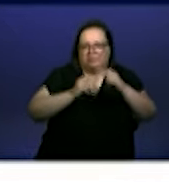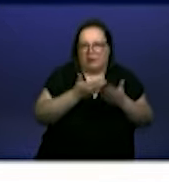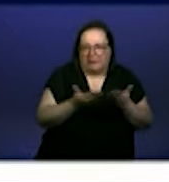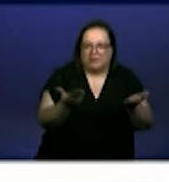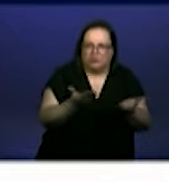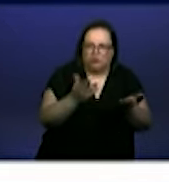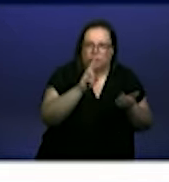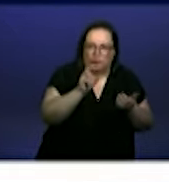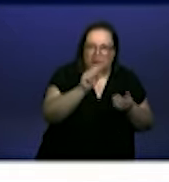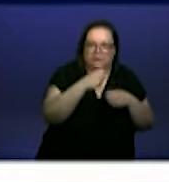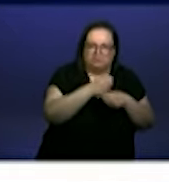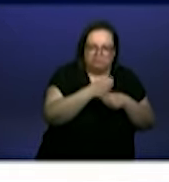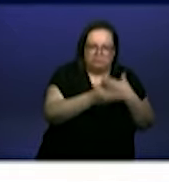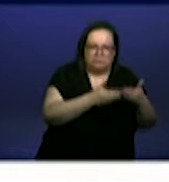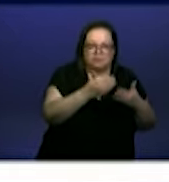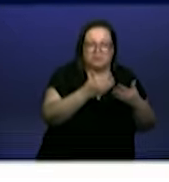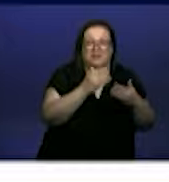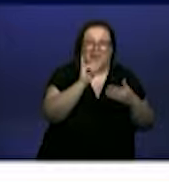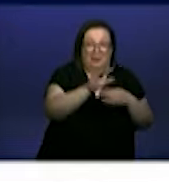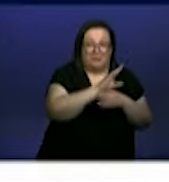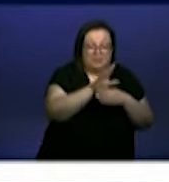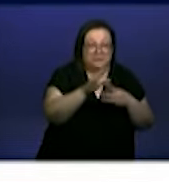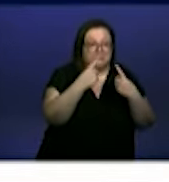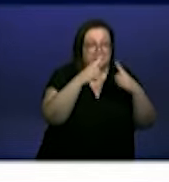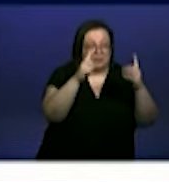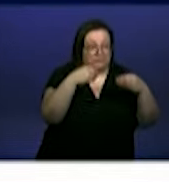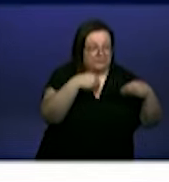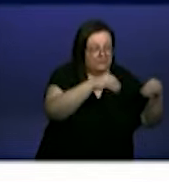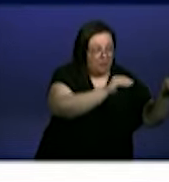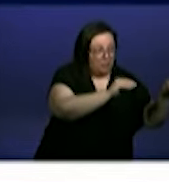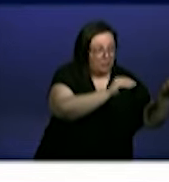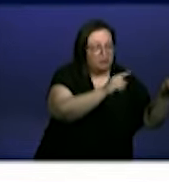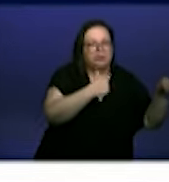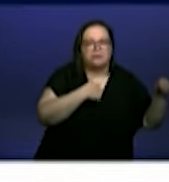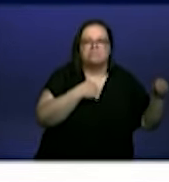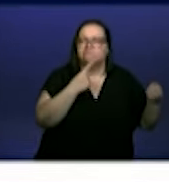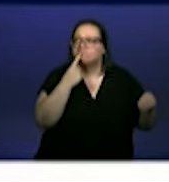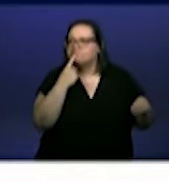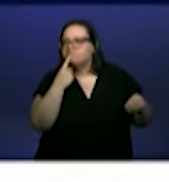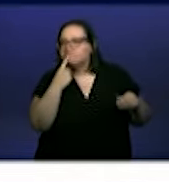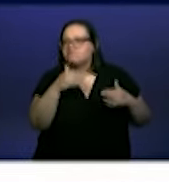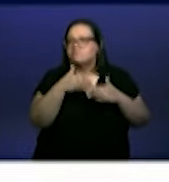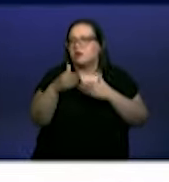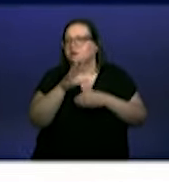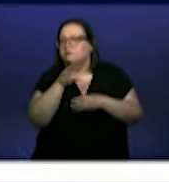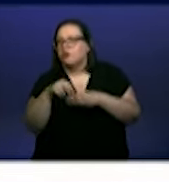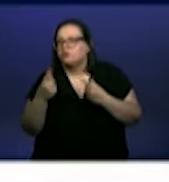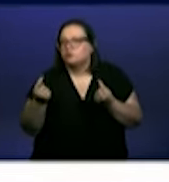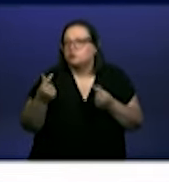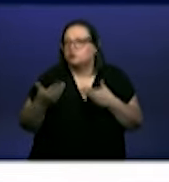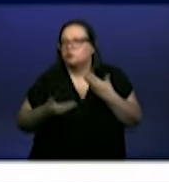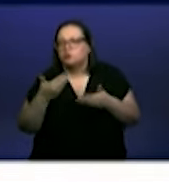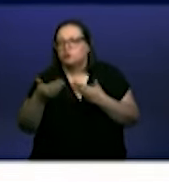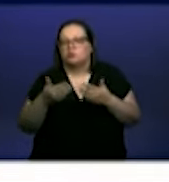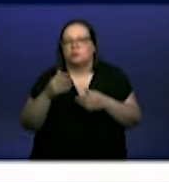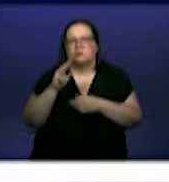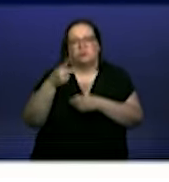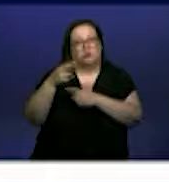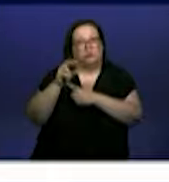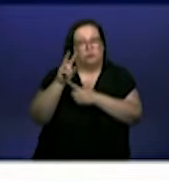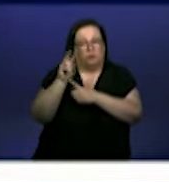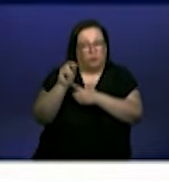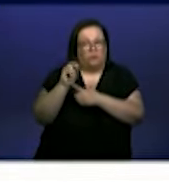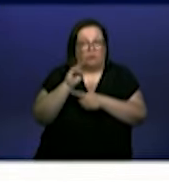After successfully selling that business, I was looking for the next thing to get involved in. And the mayor of Provo had not been good to our business,